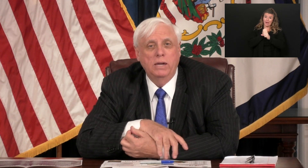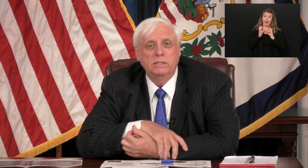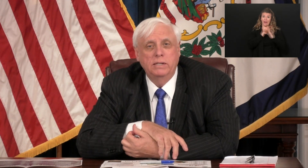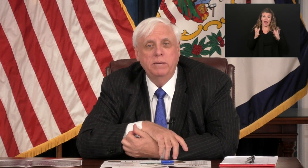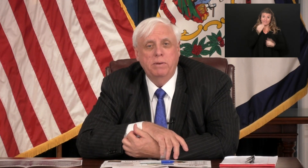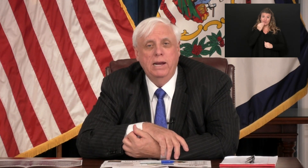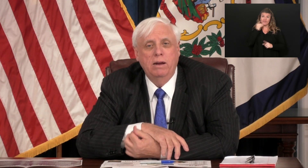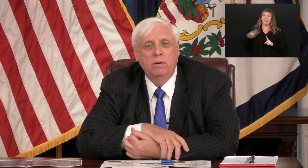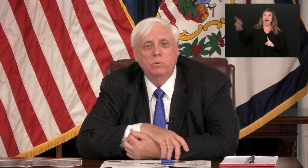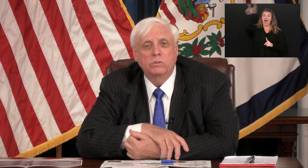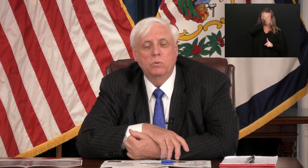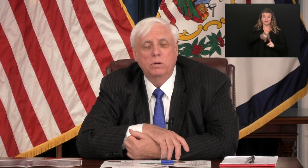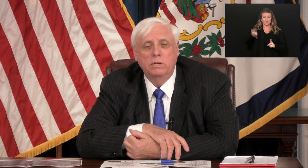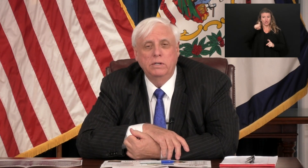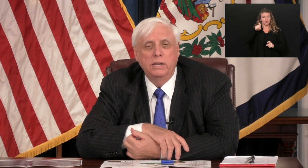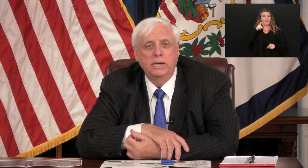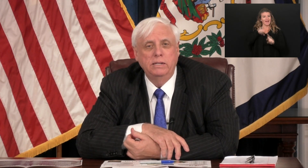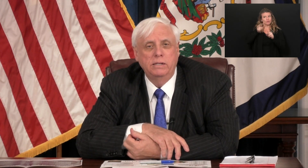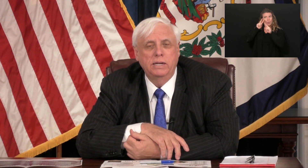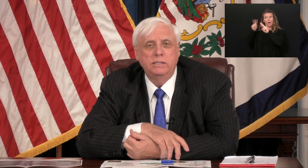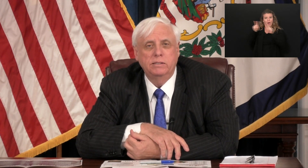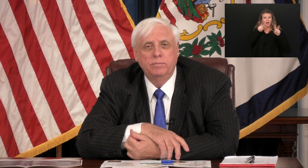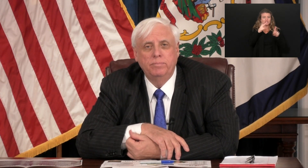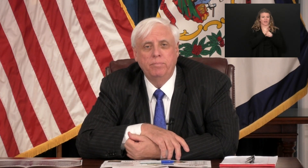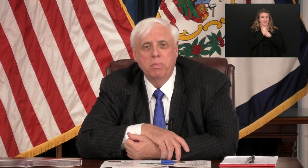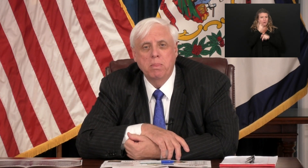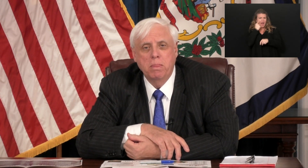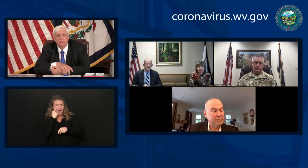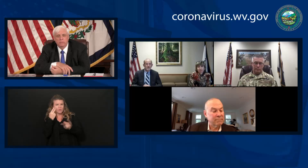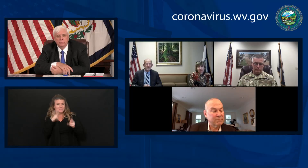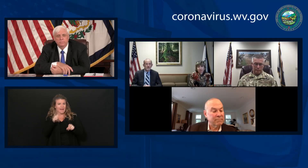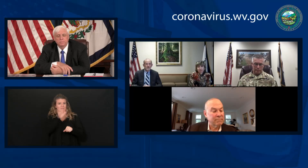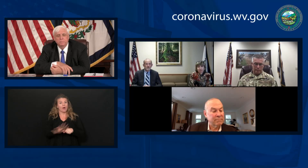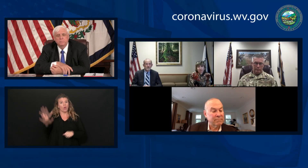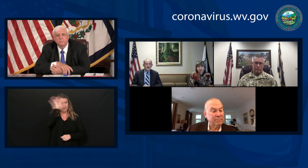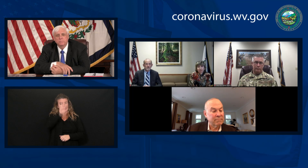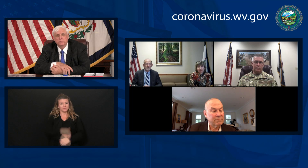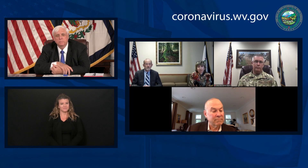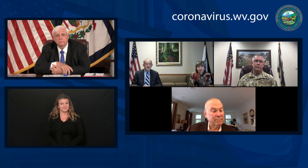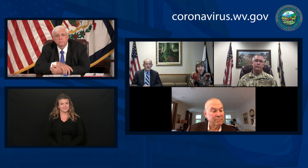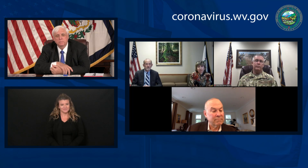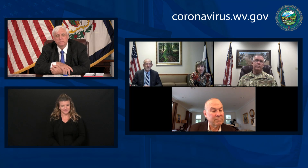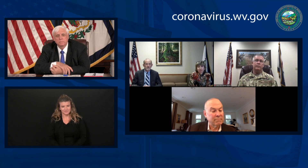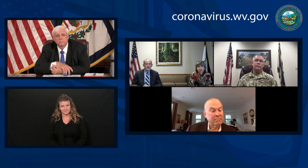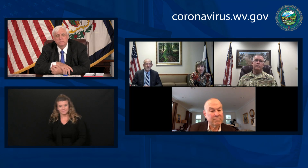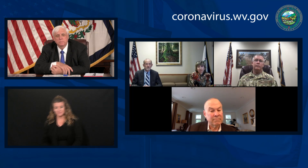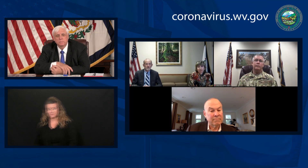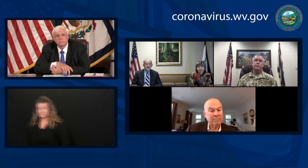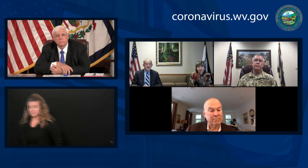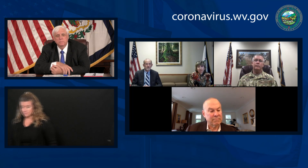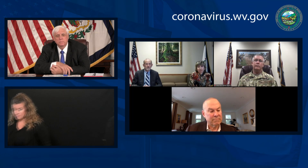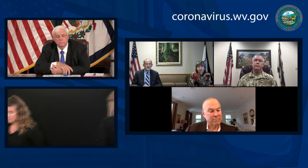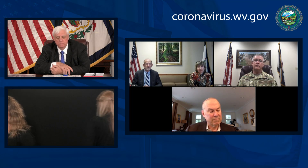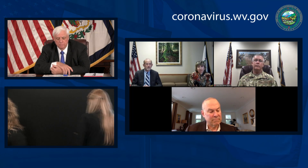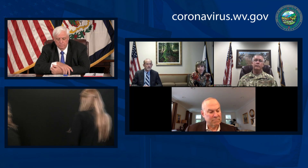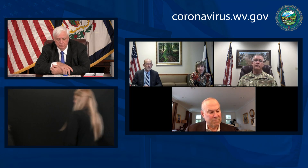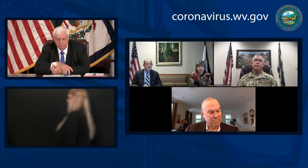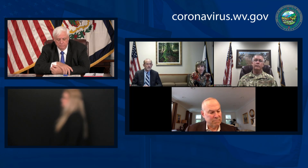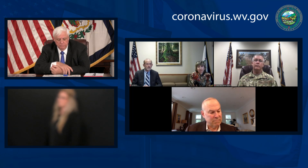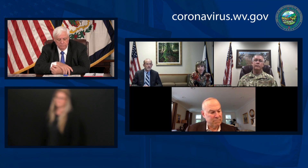to watch and keep our eye on what's going on in the nation. All right, thank you, Kenny. Next, we'll go to Rodney Lamp